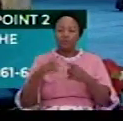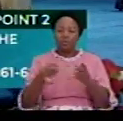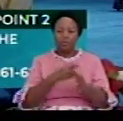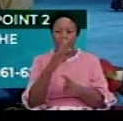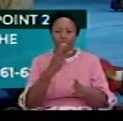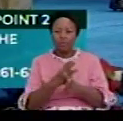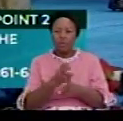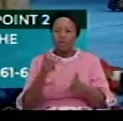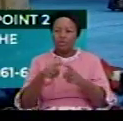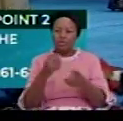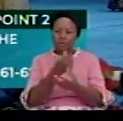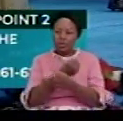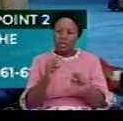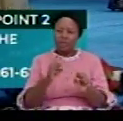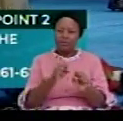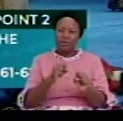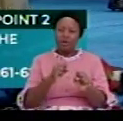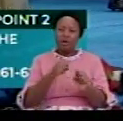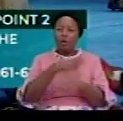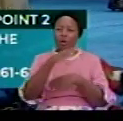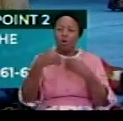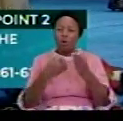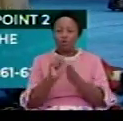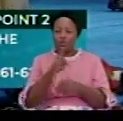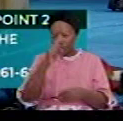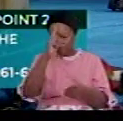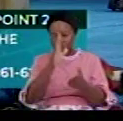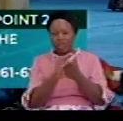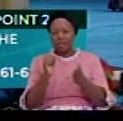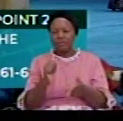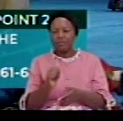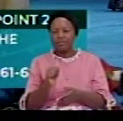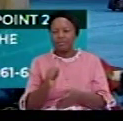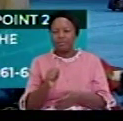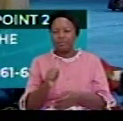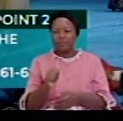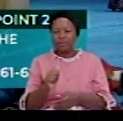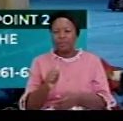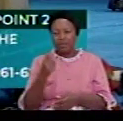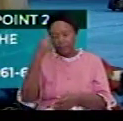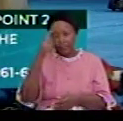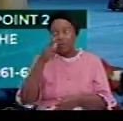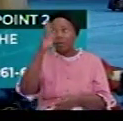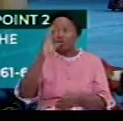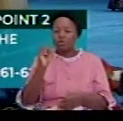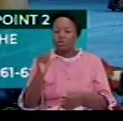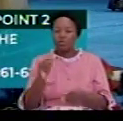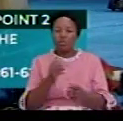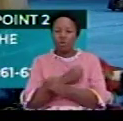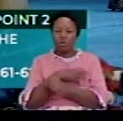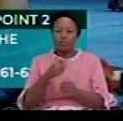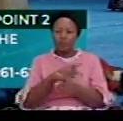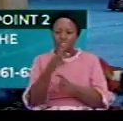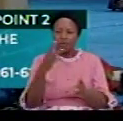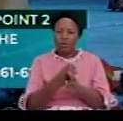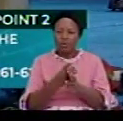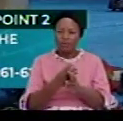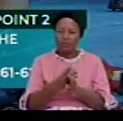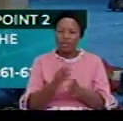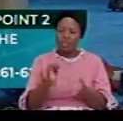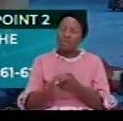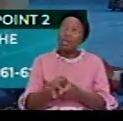to save all who believe. For God so loved the world that